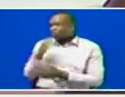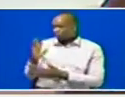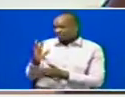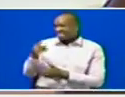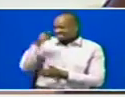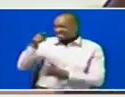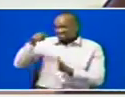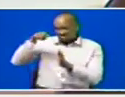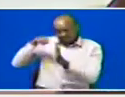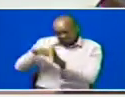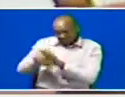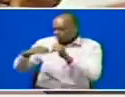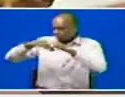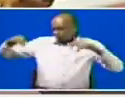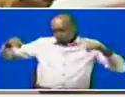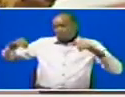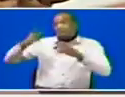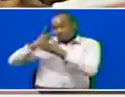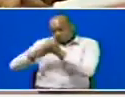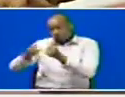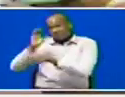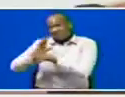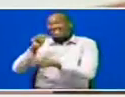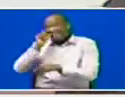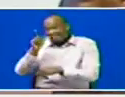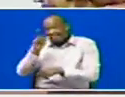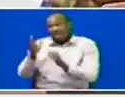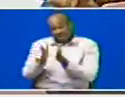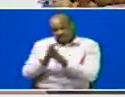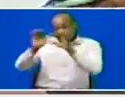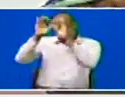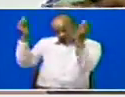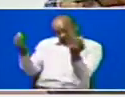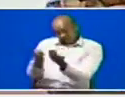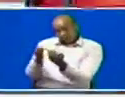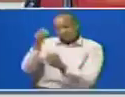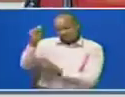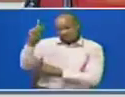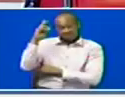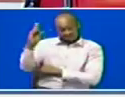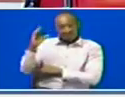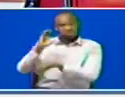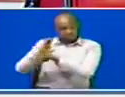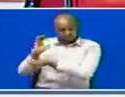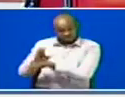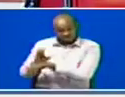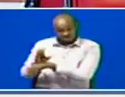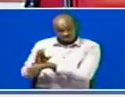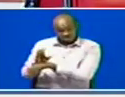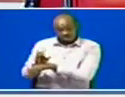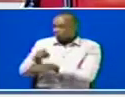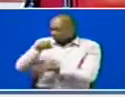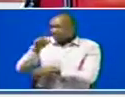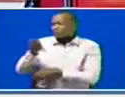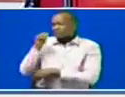seen deep divisions both in the Church of England and really globally in the Anglican Communion. Is this, do